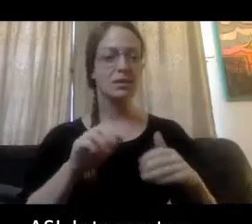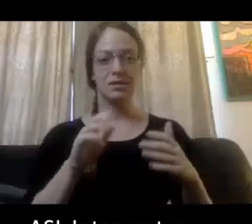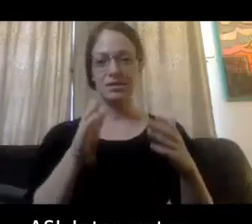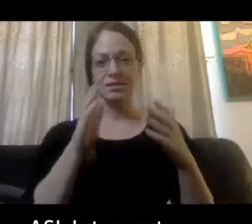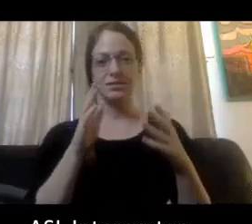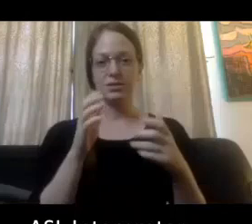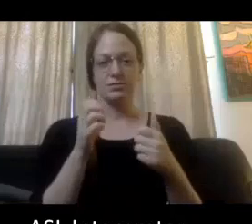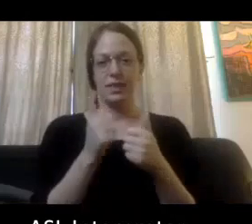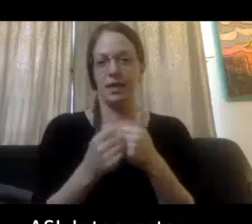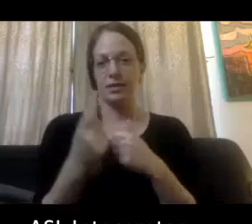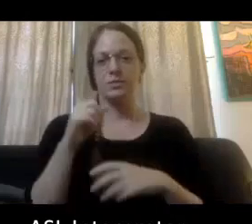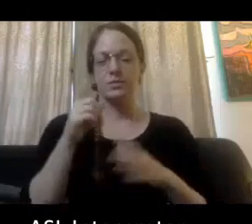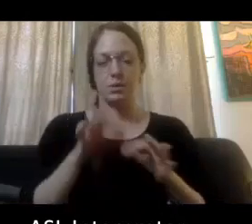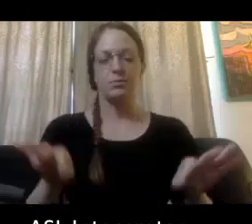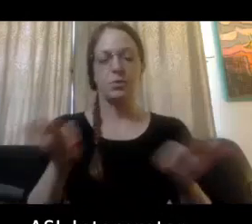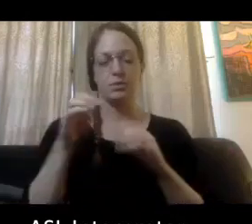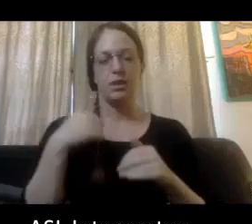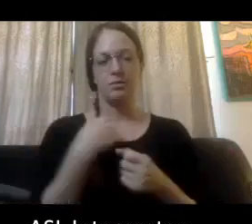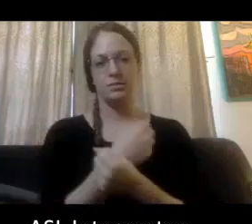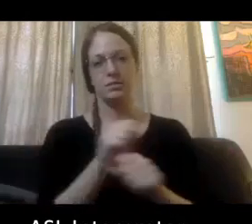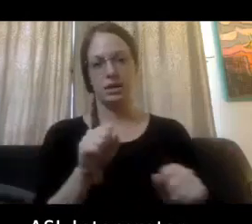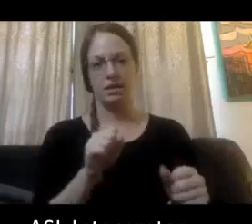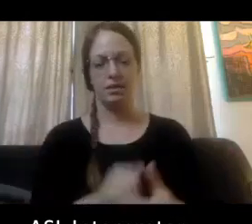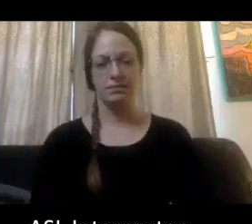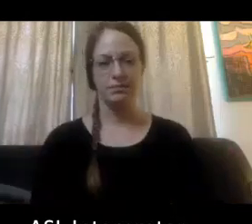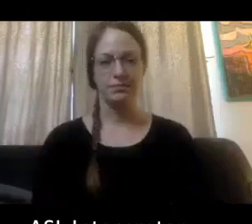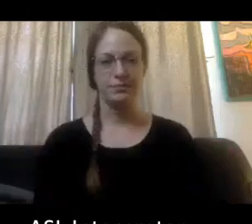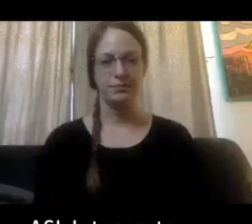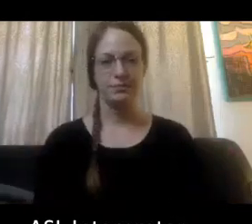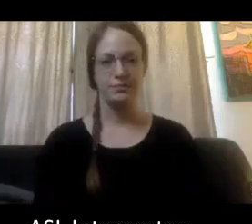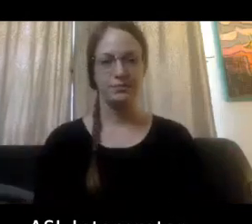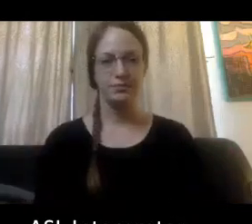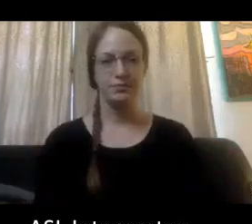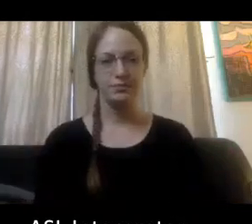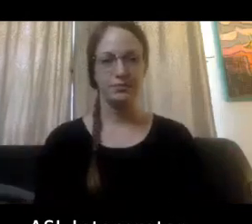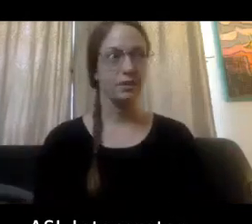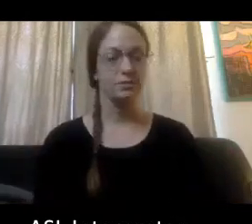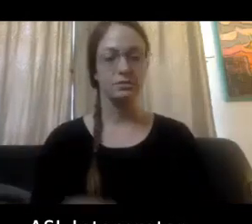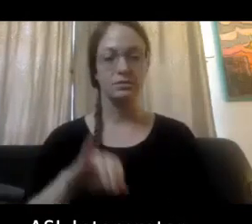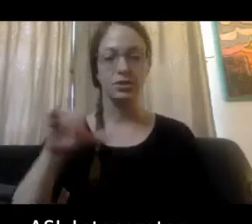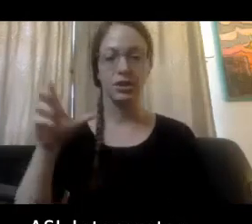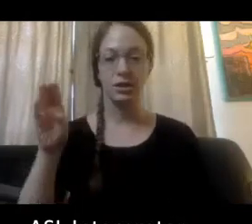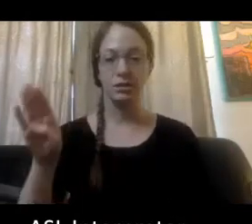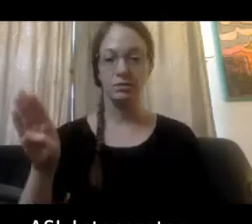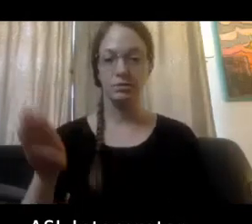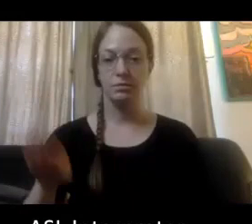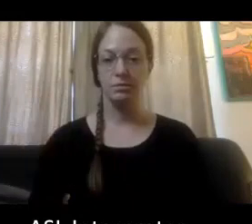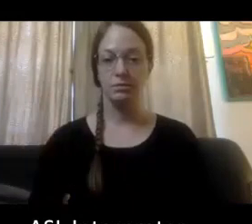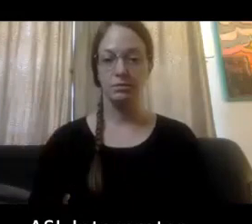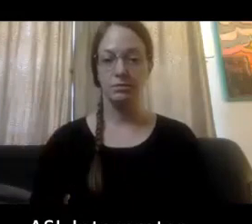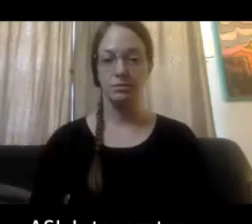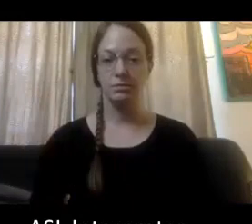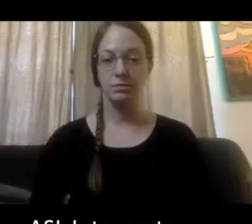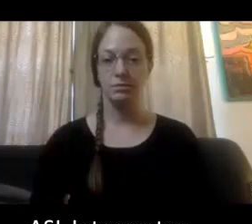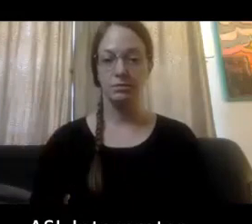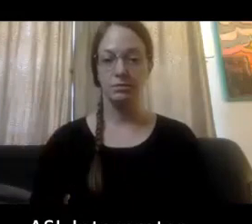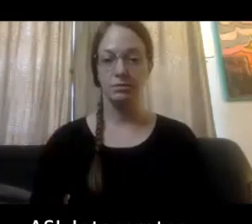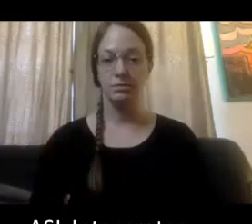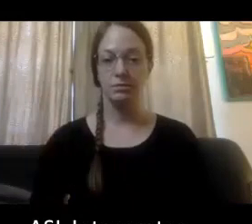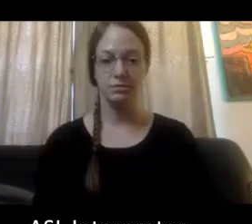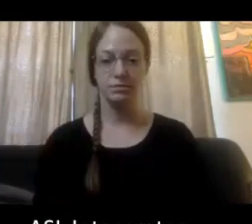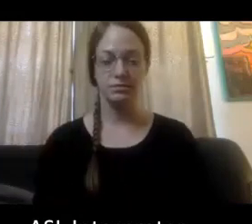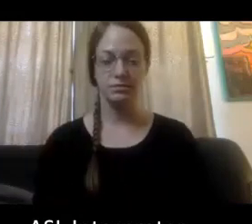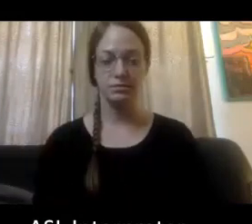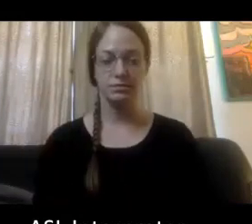Yeah. And Barney, how about you? What kind of positive experiences have you had in designing accessible